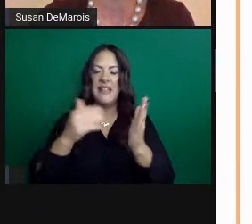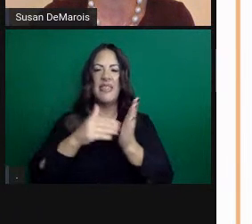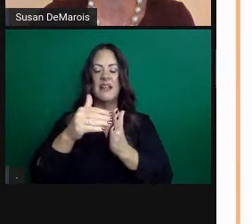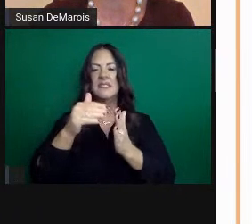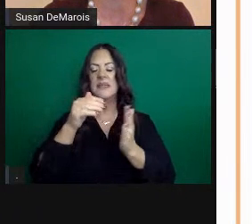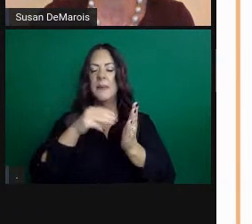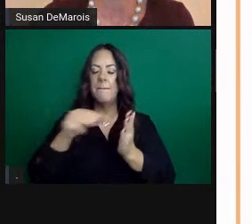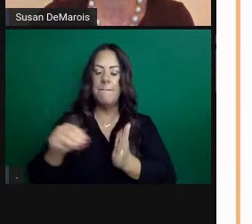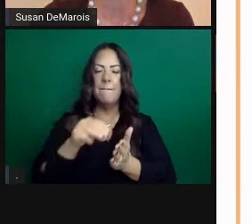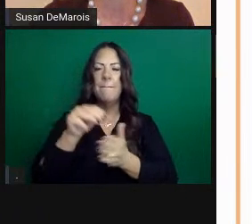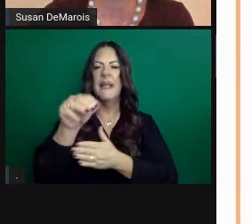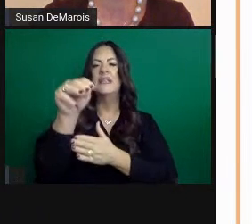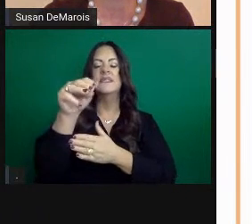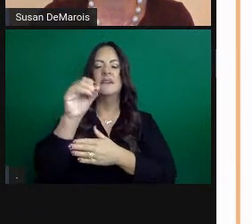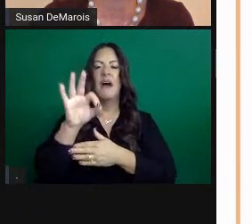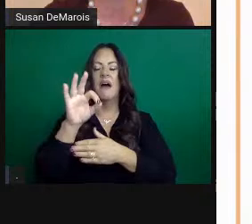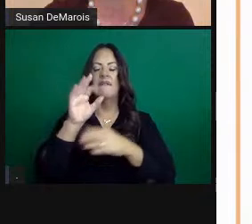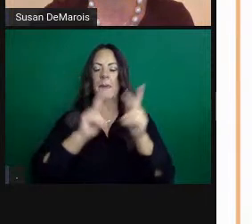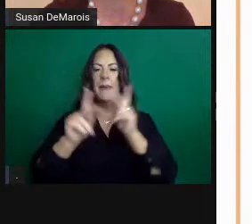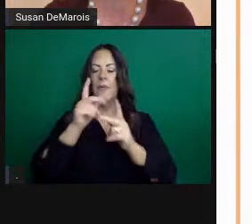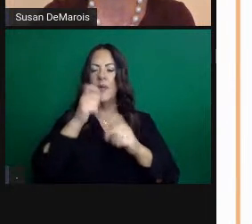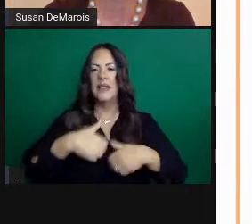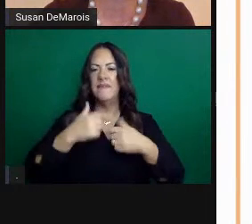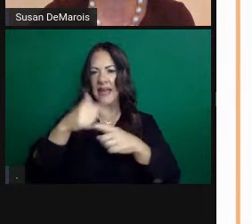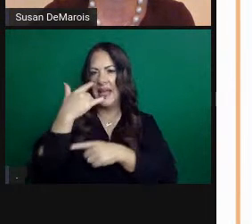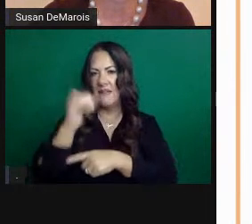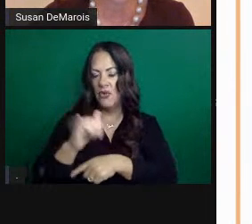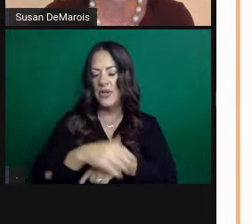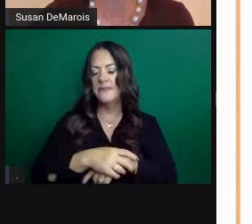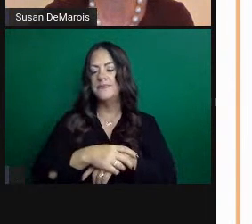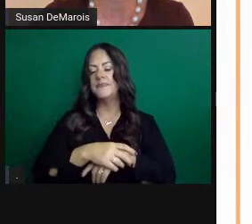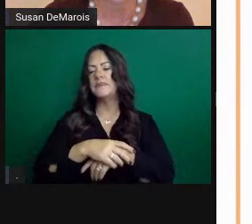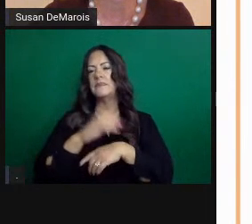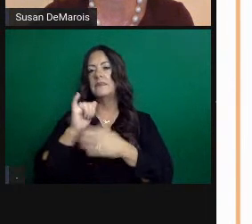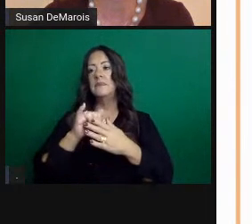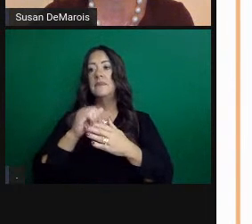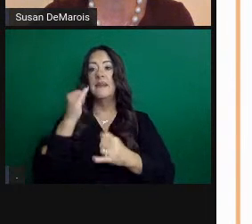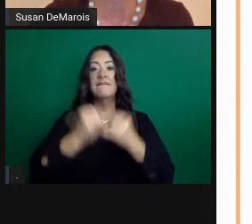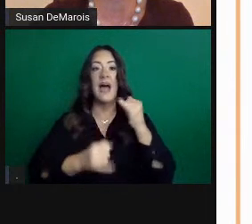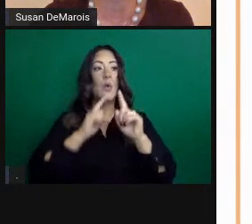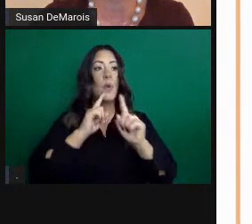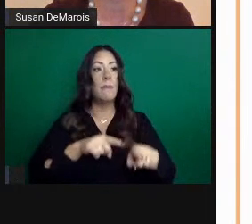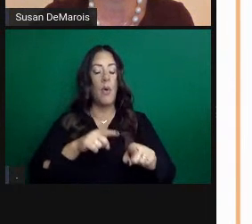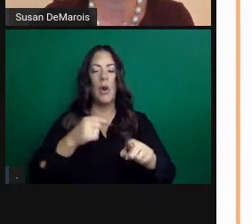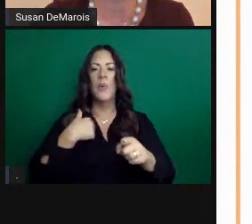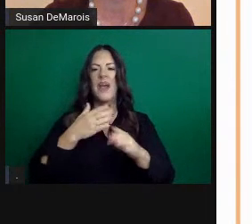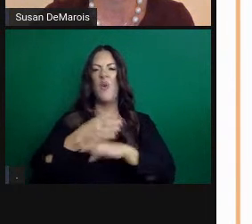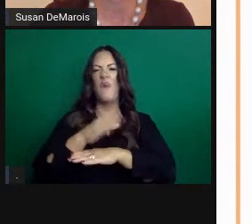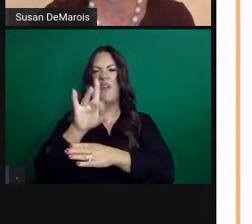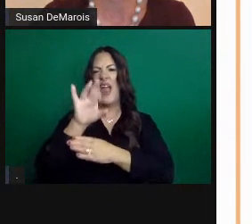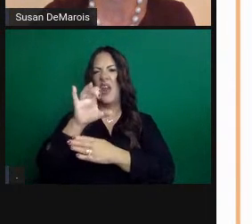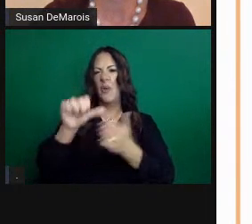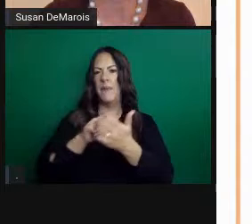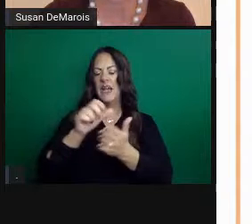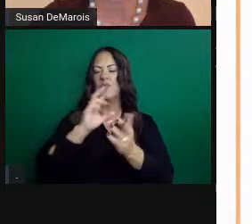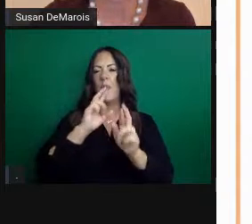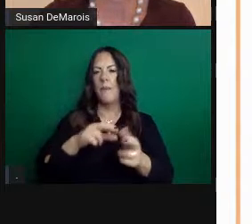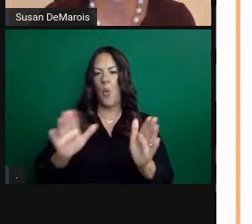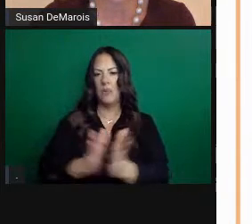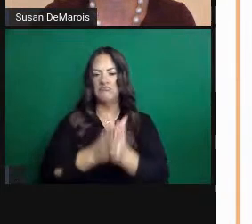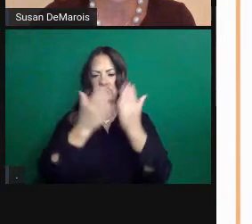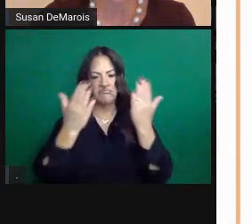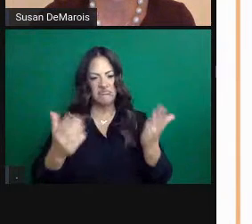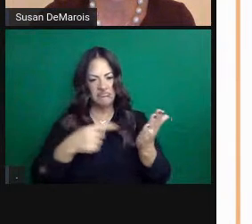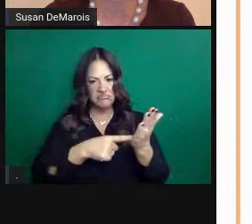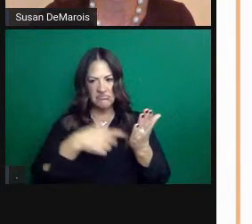Stakeholder Advisory Committee produced their final report, which included 800 expert recommendations. This